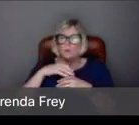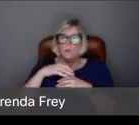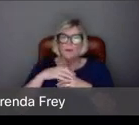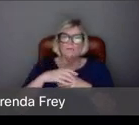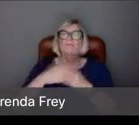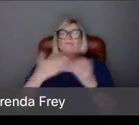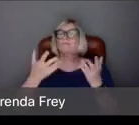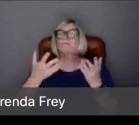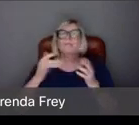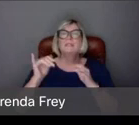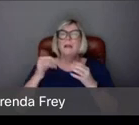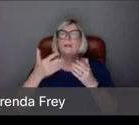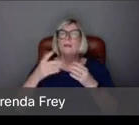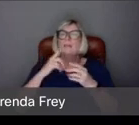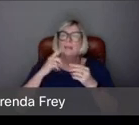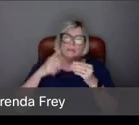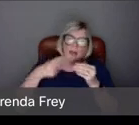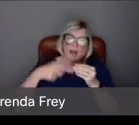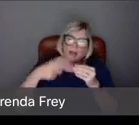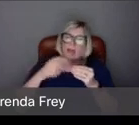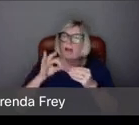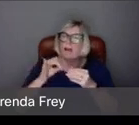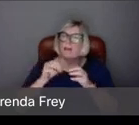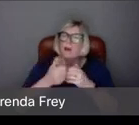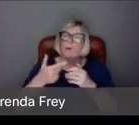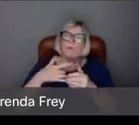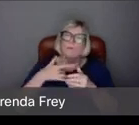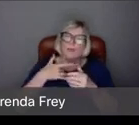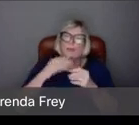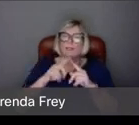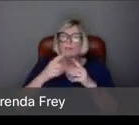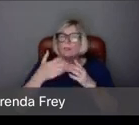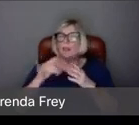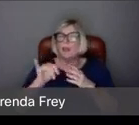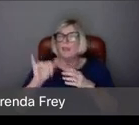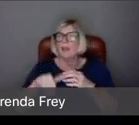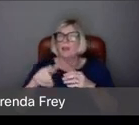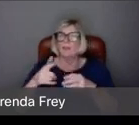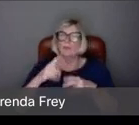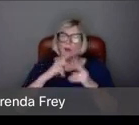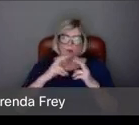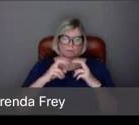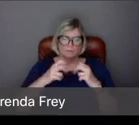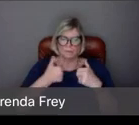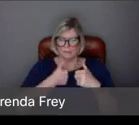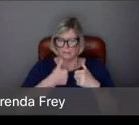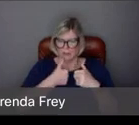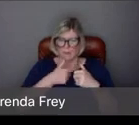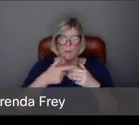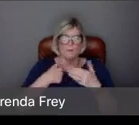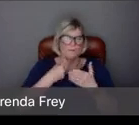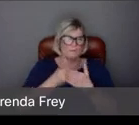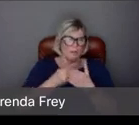just the same thing. It's just a cycle of, how you feel and different things like that. You're self-assessing, you have